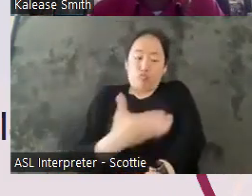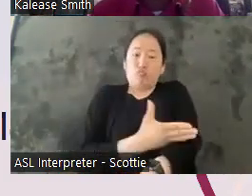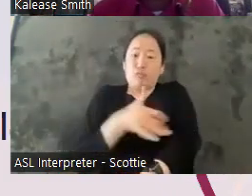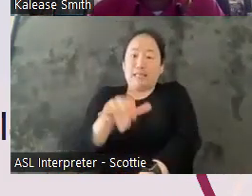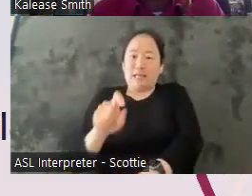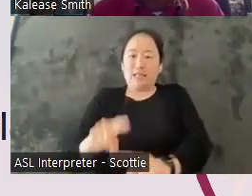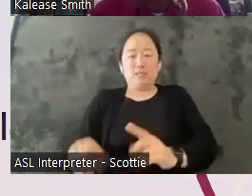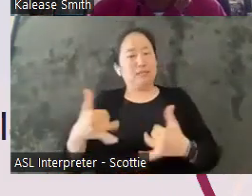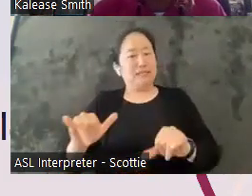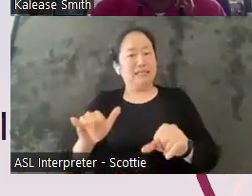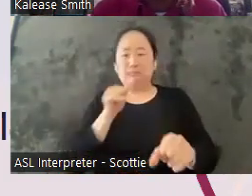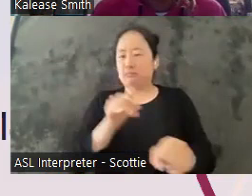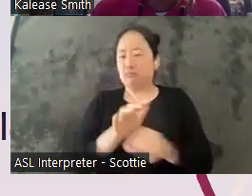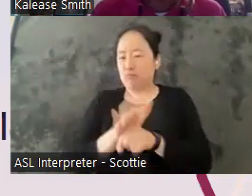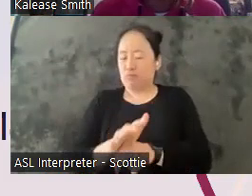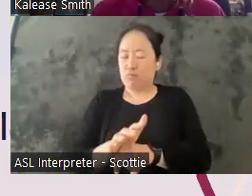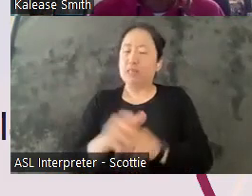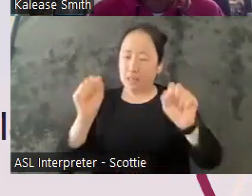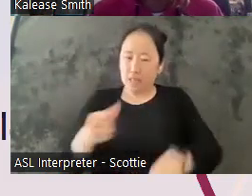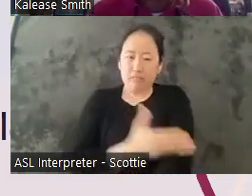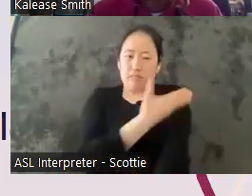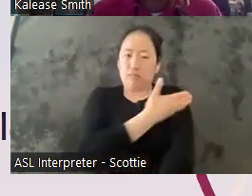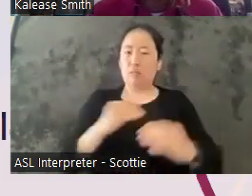track. I'm hopeful. I'm hopeful.